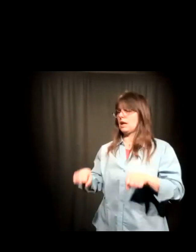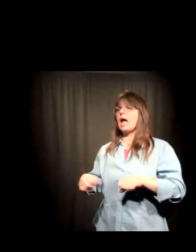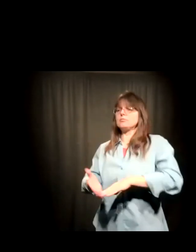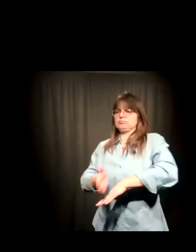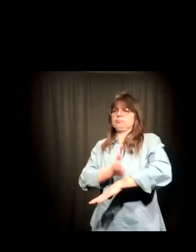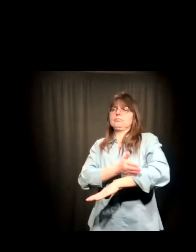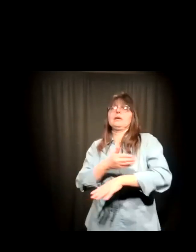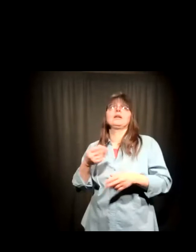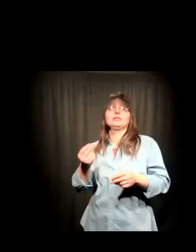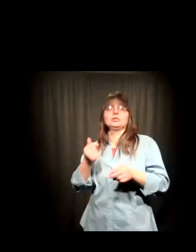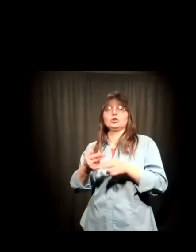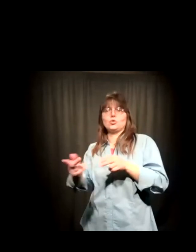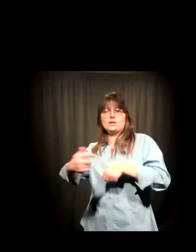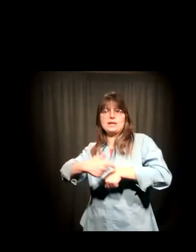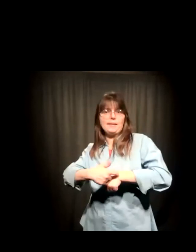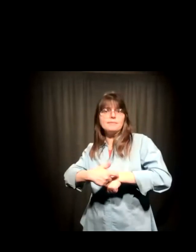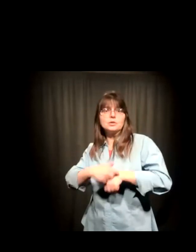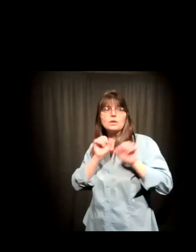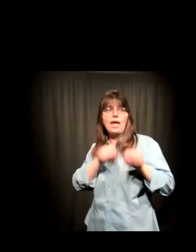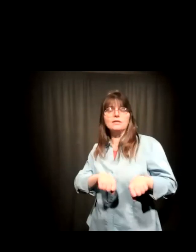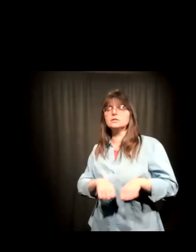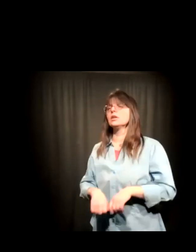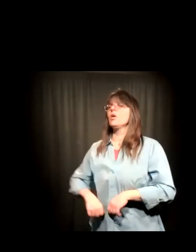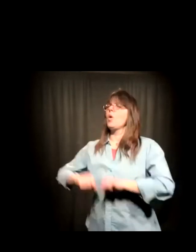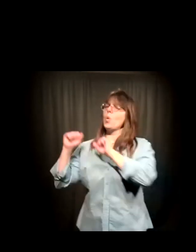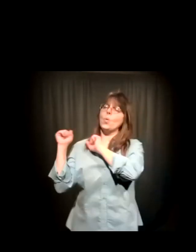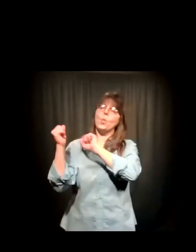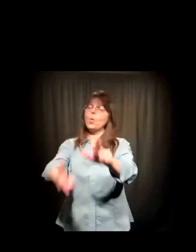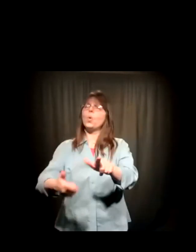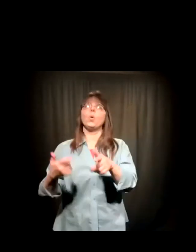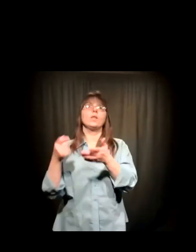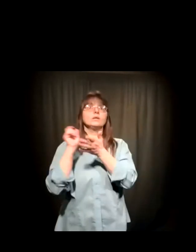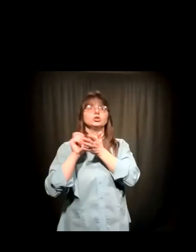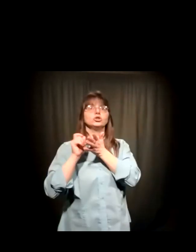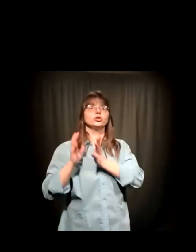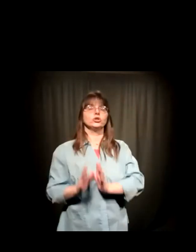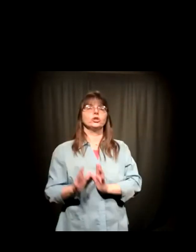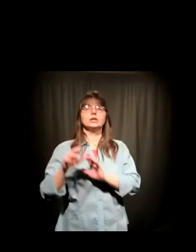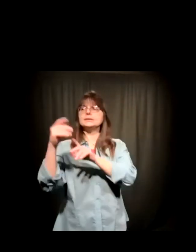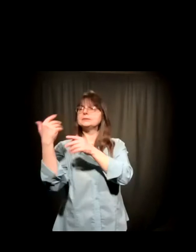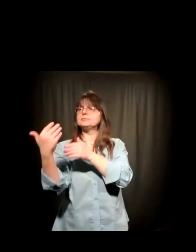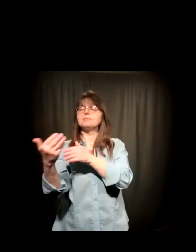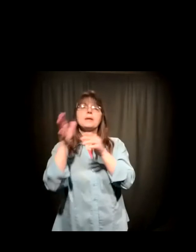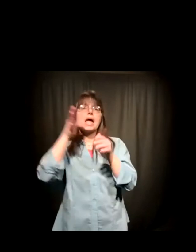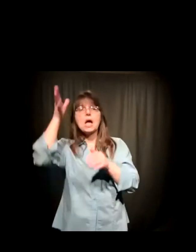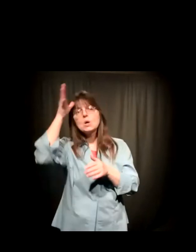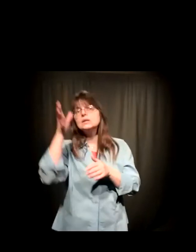The schoolroom filled with officials, parents, educators, and journalists gathered to see what the students could